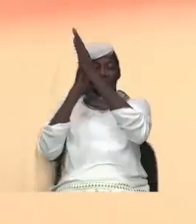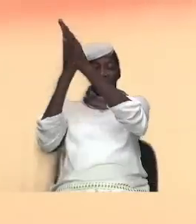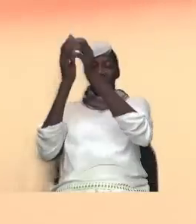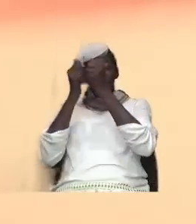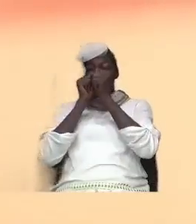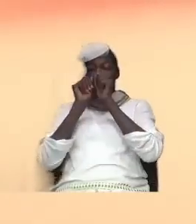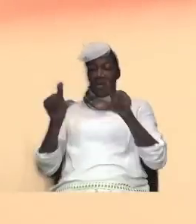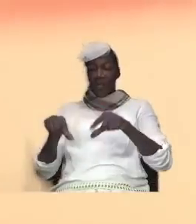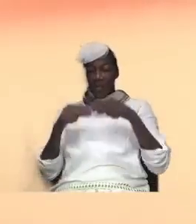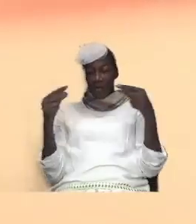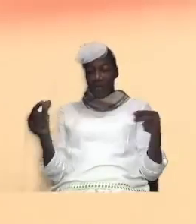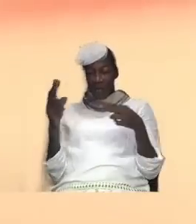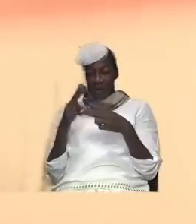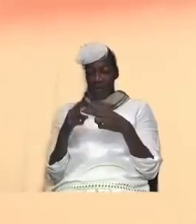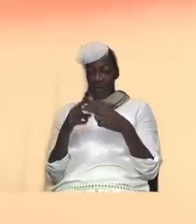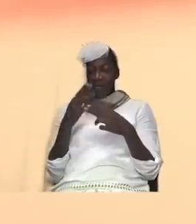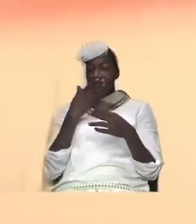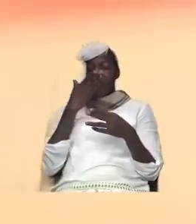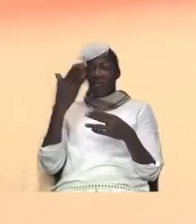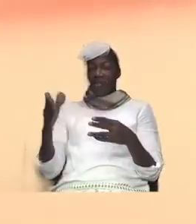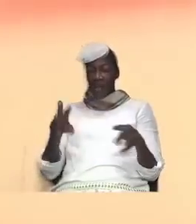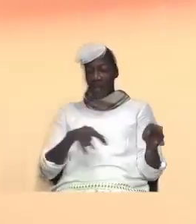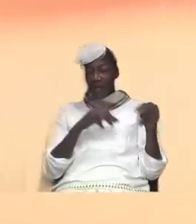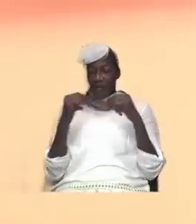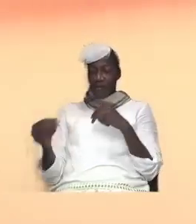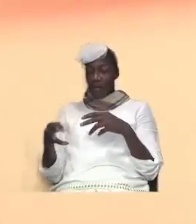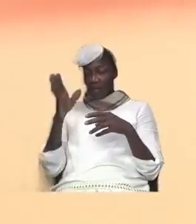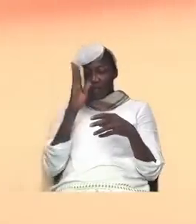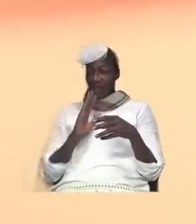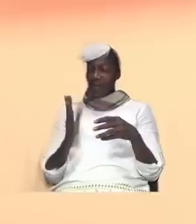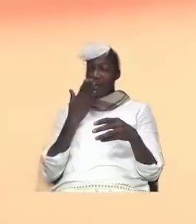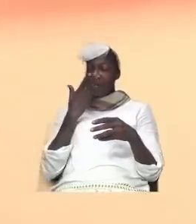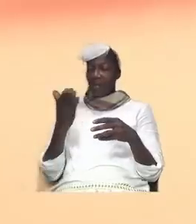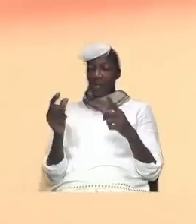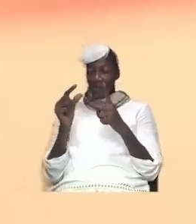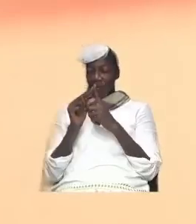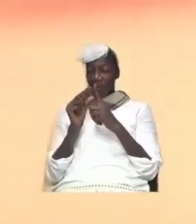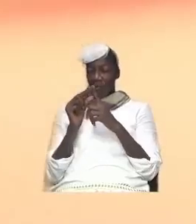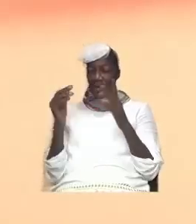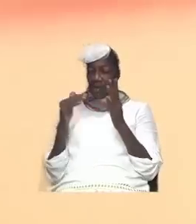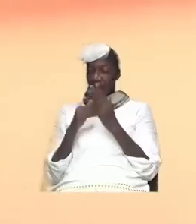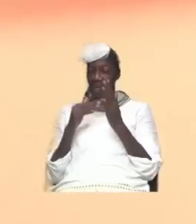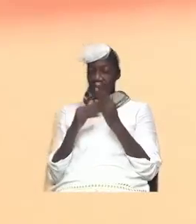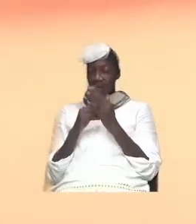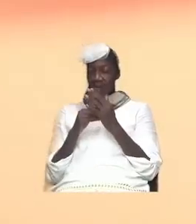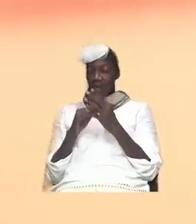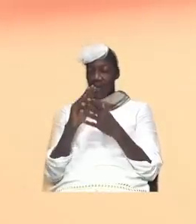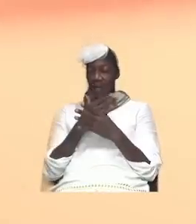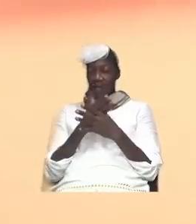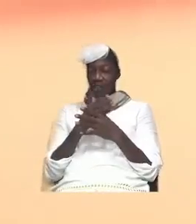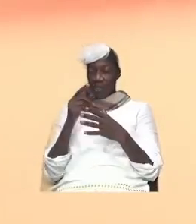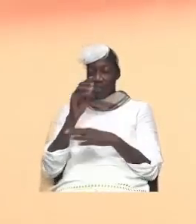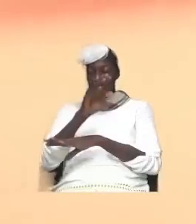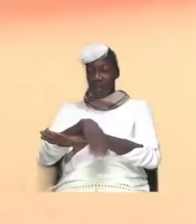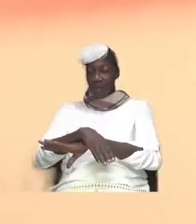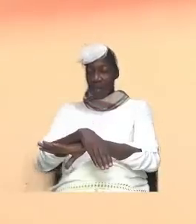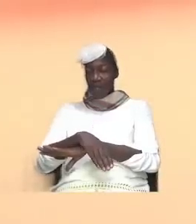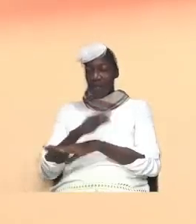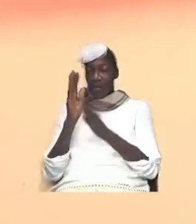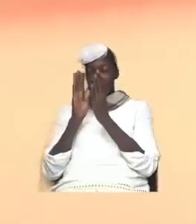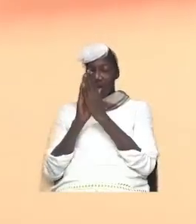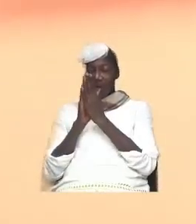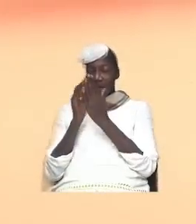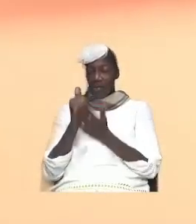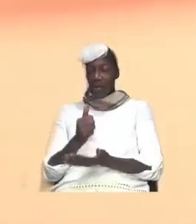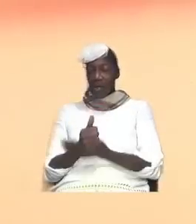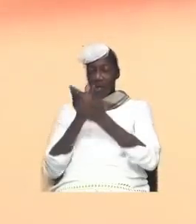great name. We give you thanks, mighty God. And thank you for your word again that we have shared this evening. I pray that you will help all of us to